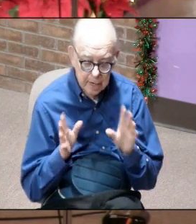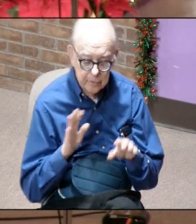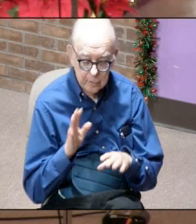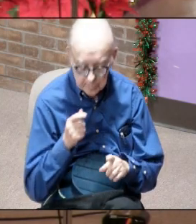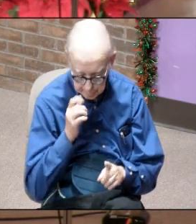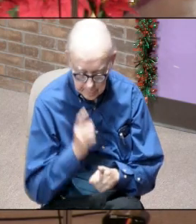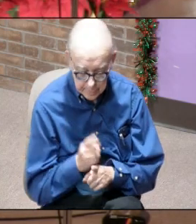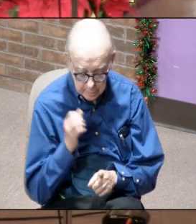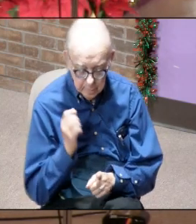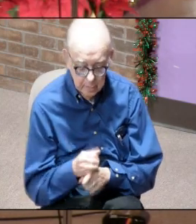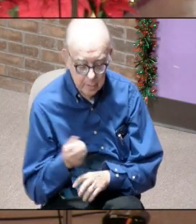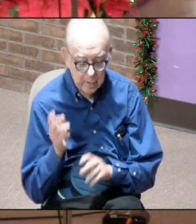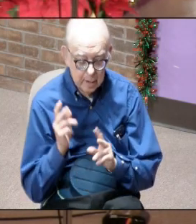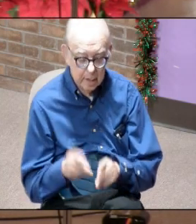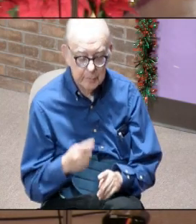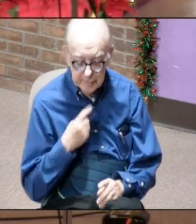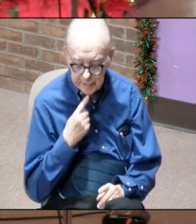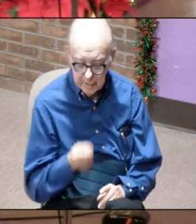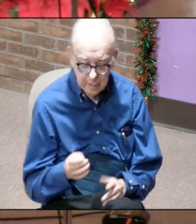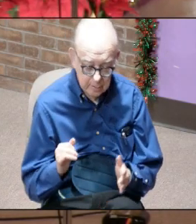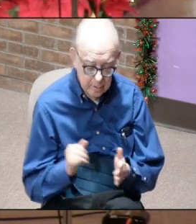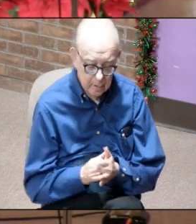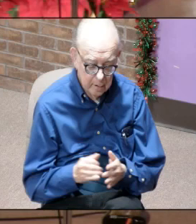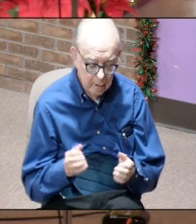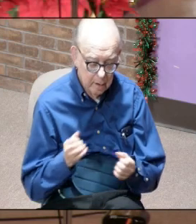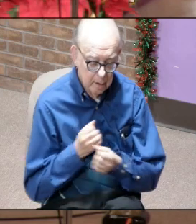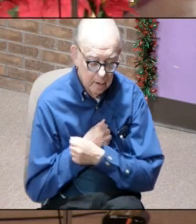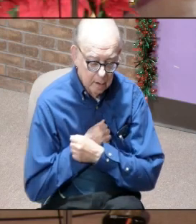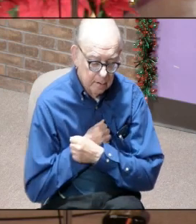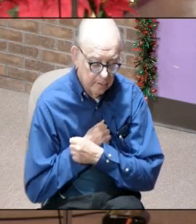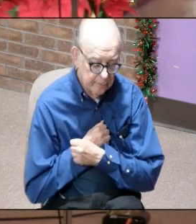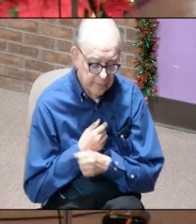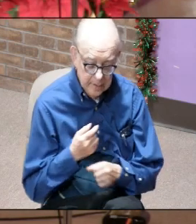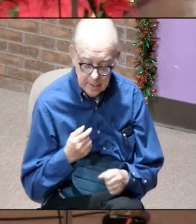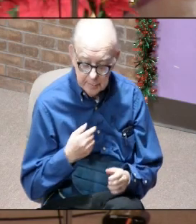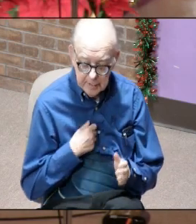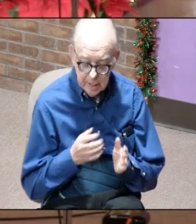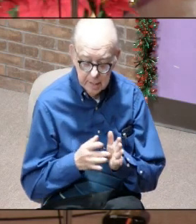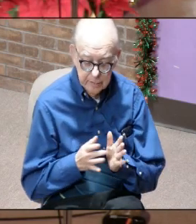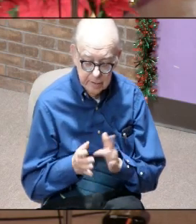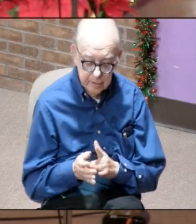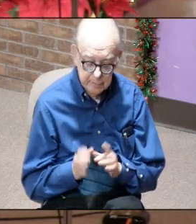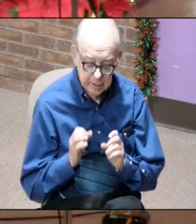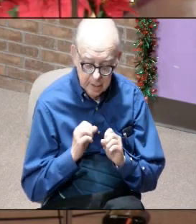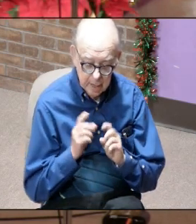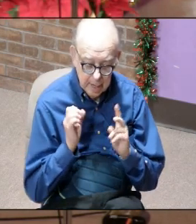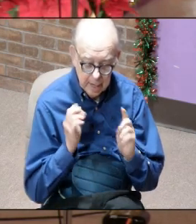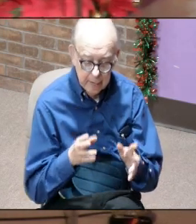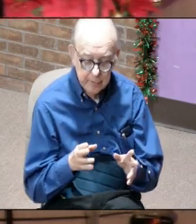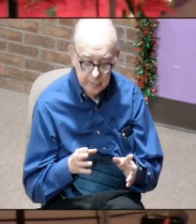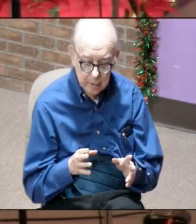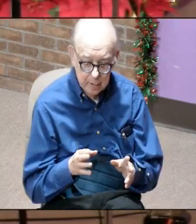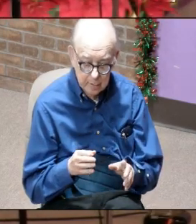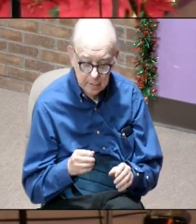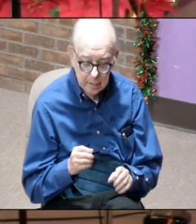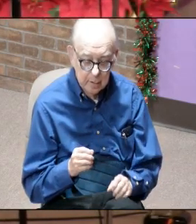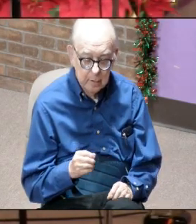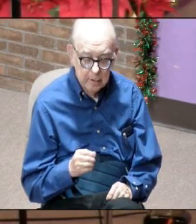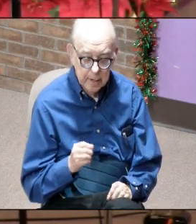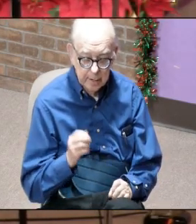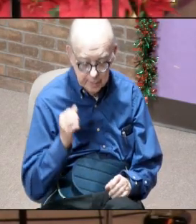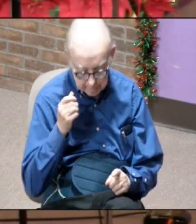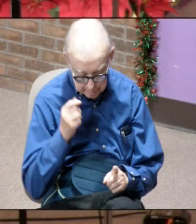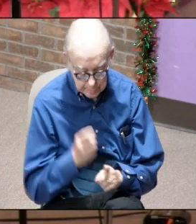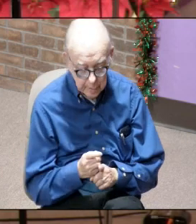anyone says that they love me but they hate their brother, they say they are a liar and the truth is not in them.